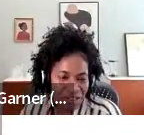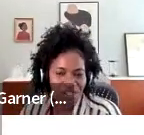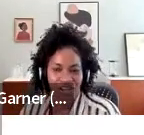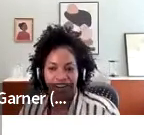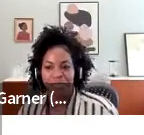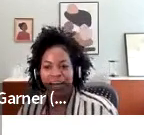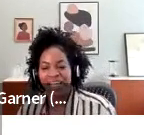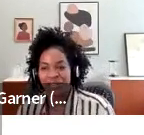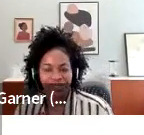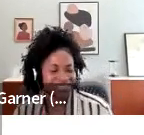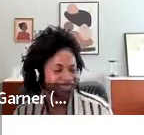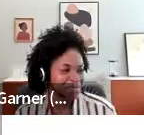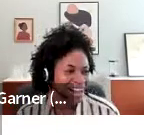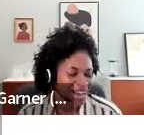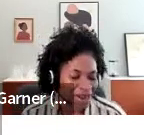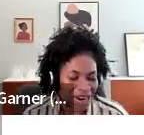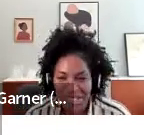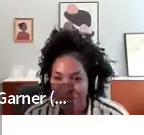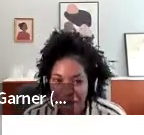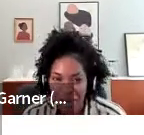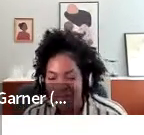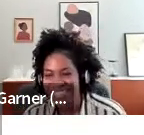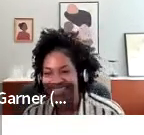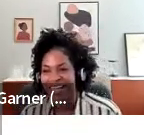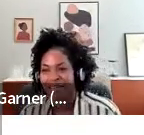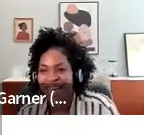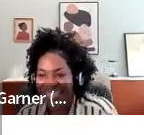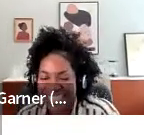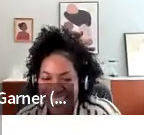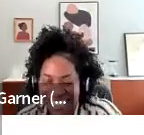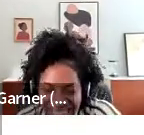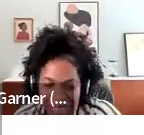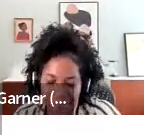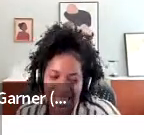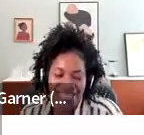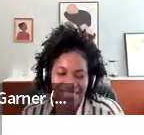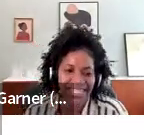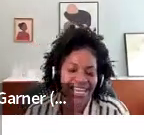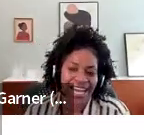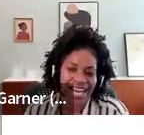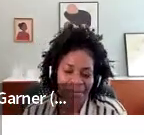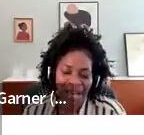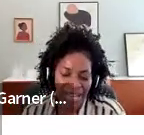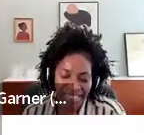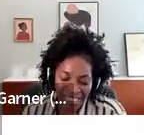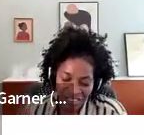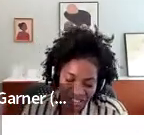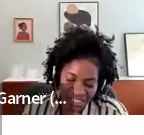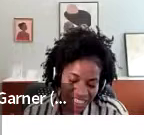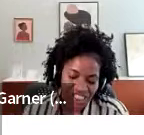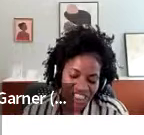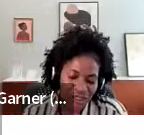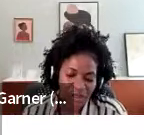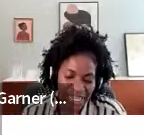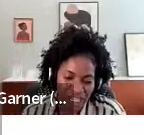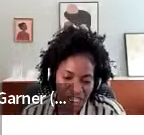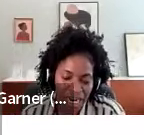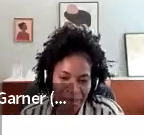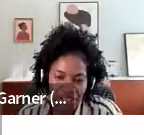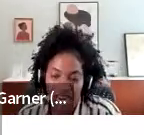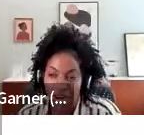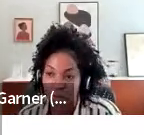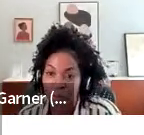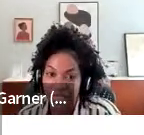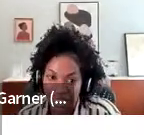I want to first start off by introducing our small but mighty team, and I'll kind of get into the discussion a little